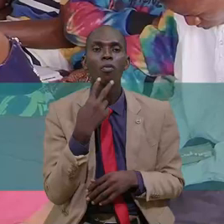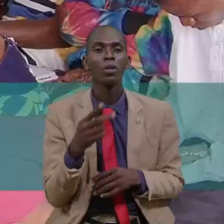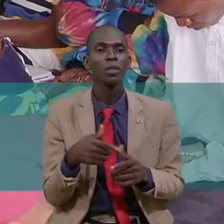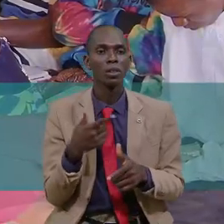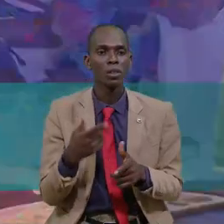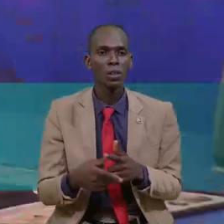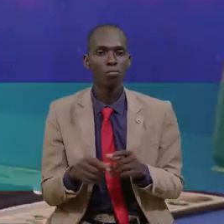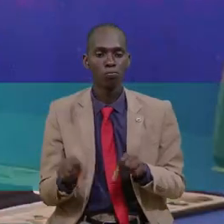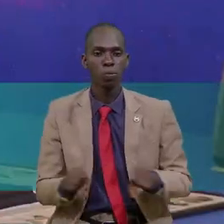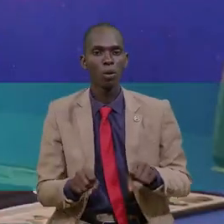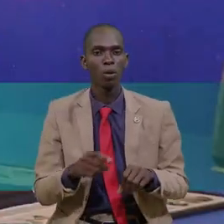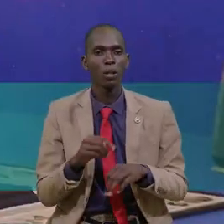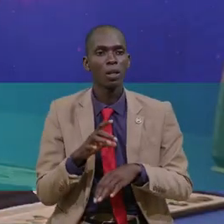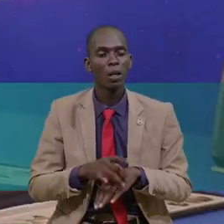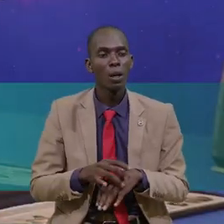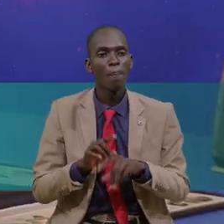the earth.